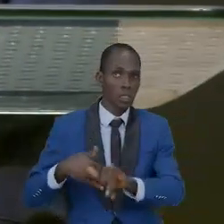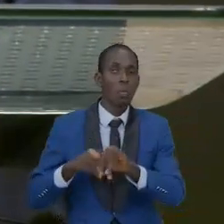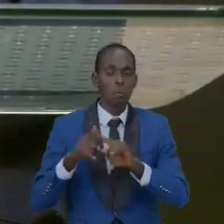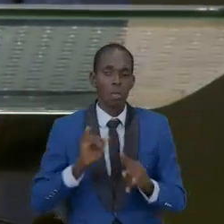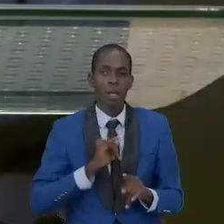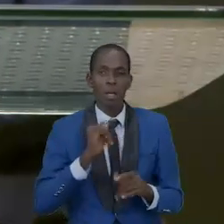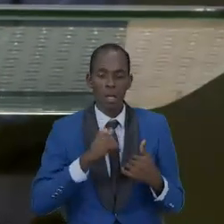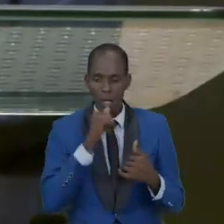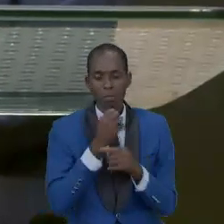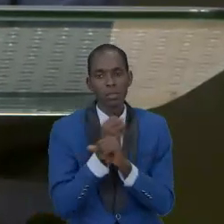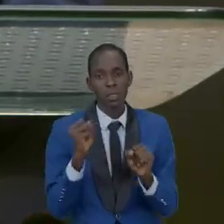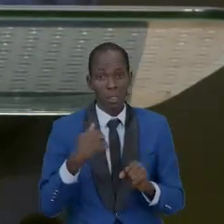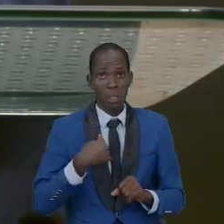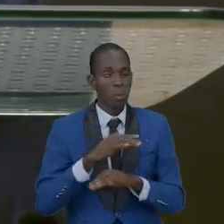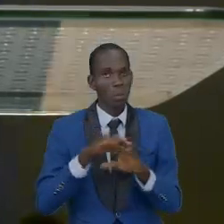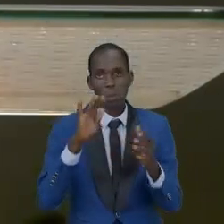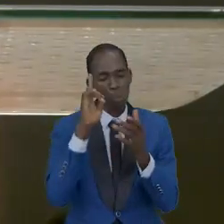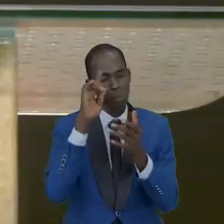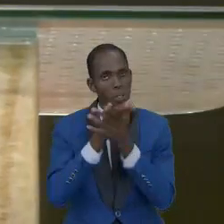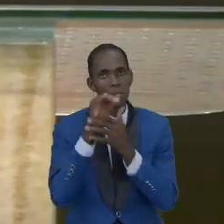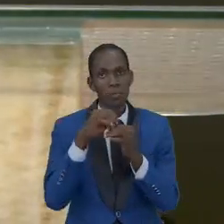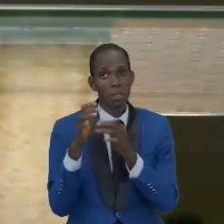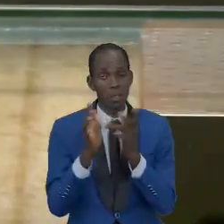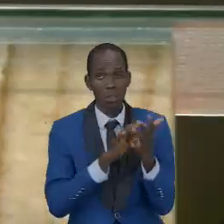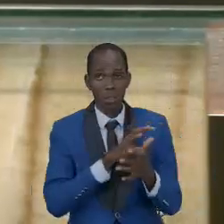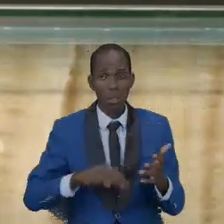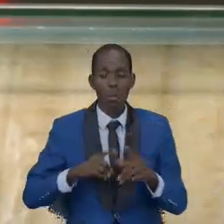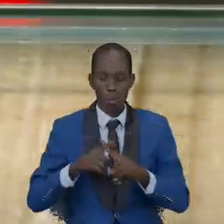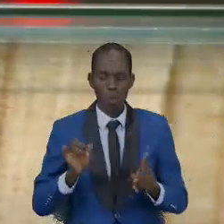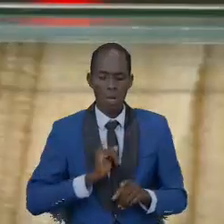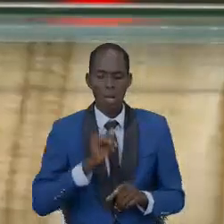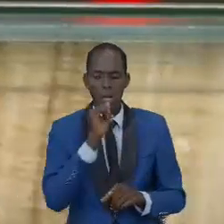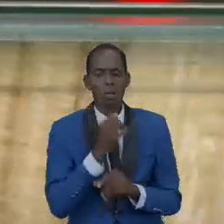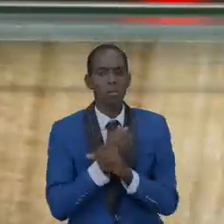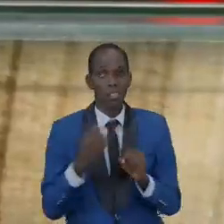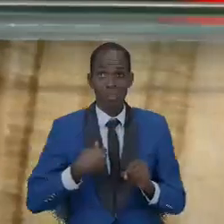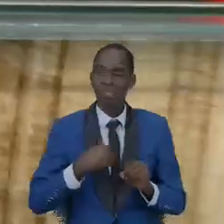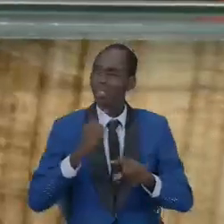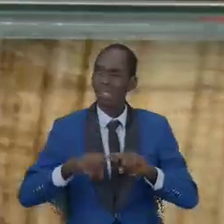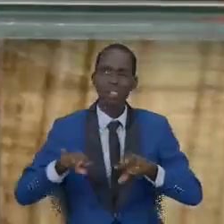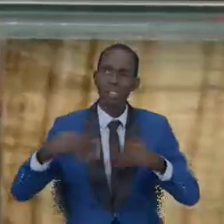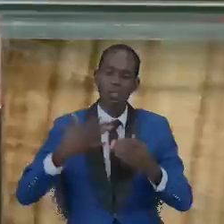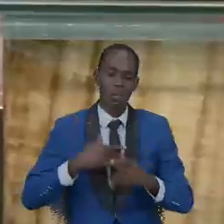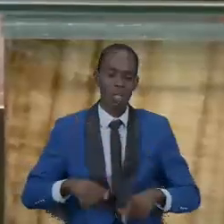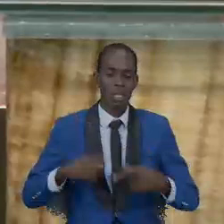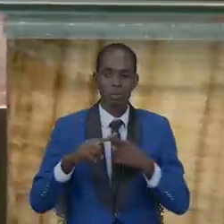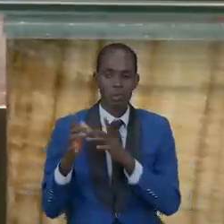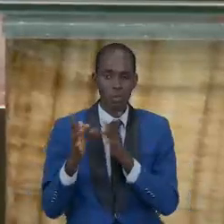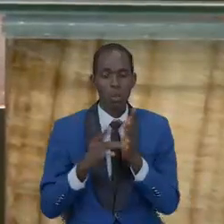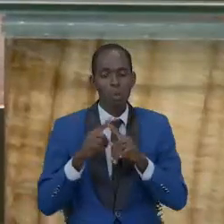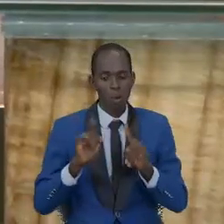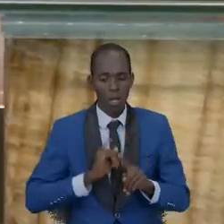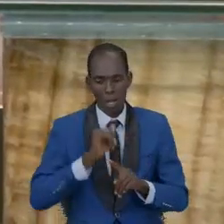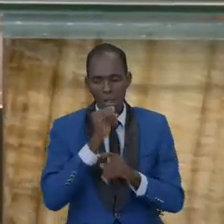believed in Christ, but I'm saved. I will not give my heart, my life to Christ, but I'm saved. How are you